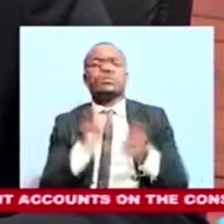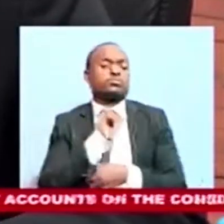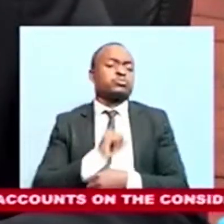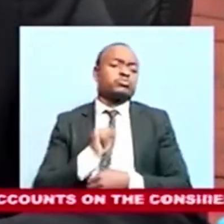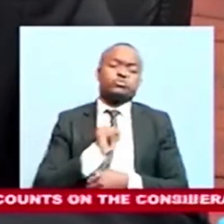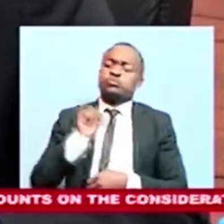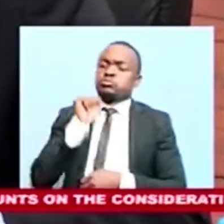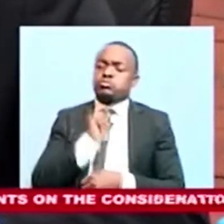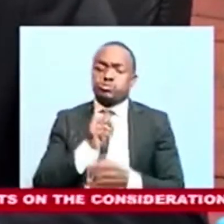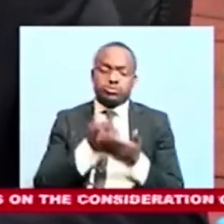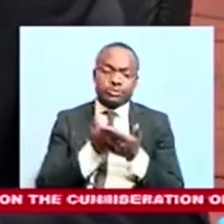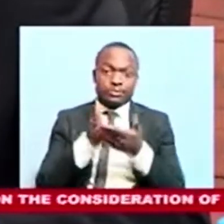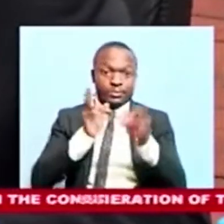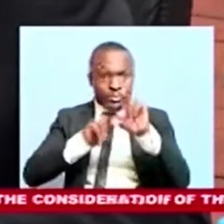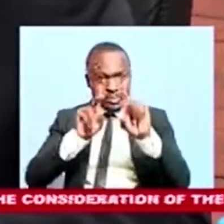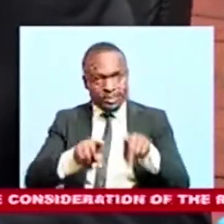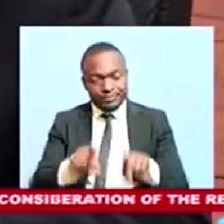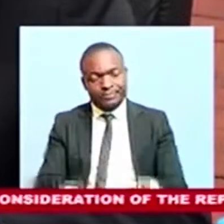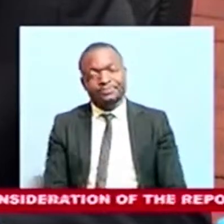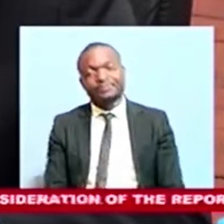I submit, Chair.